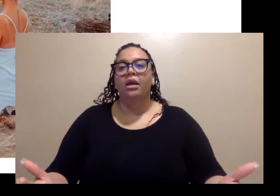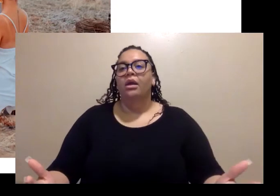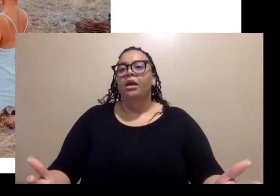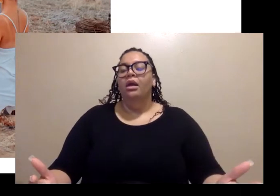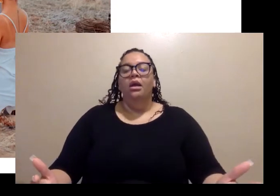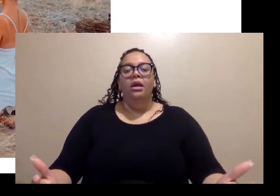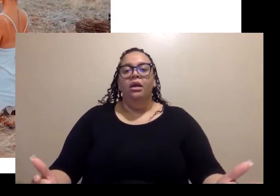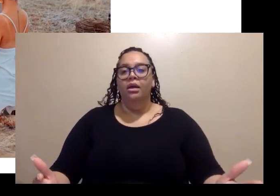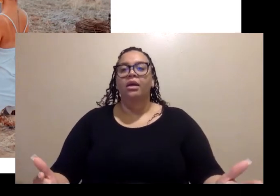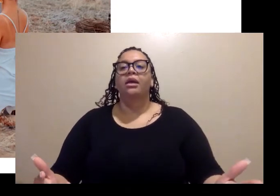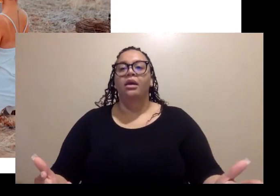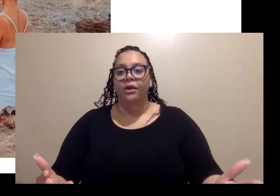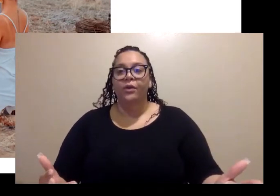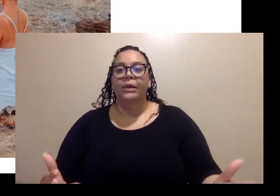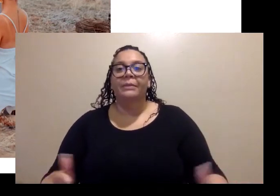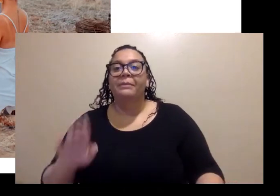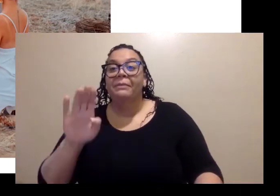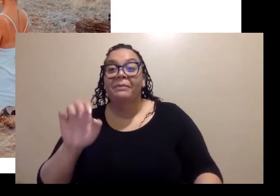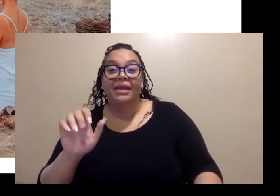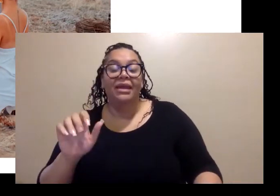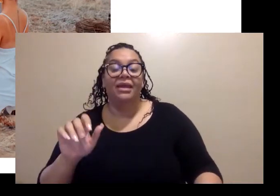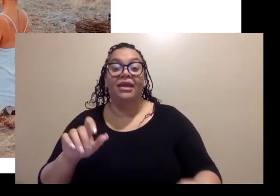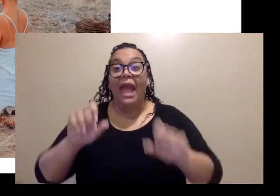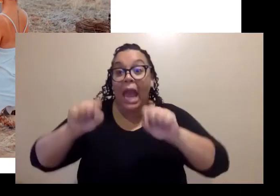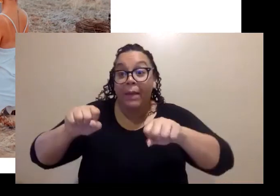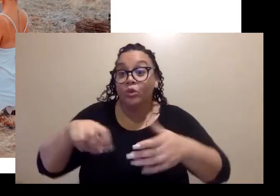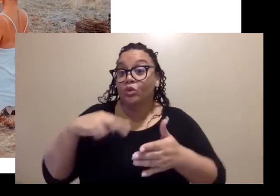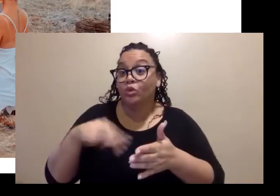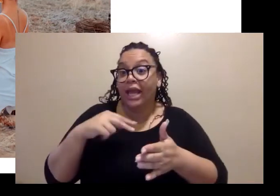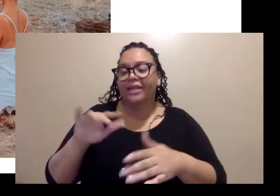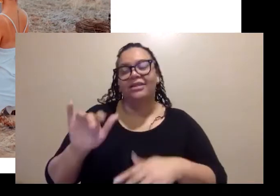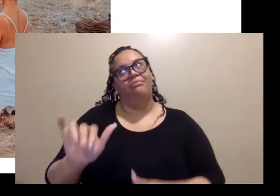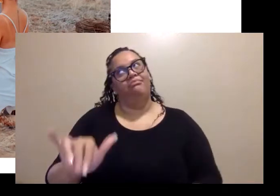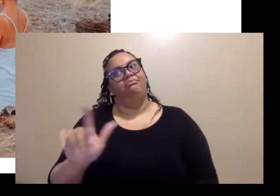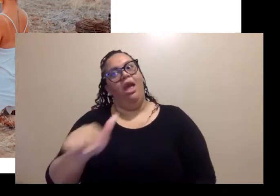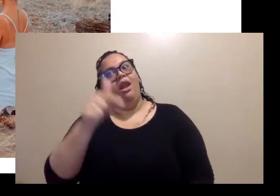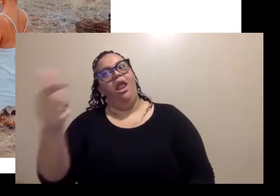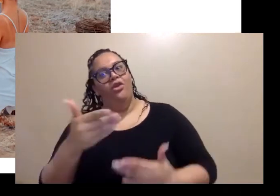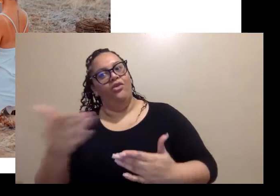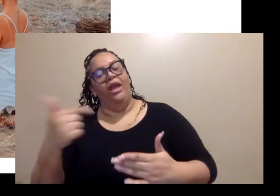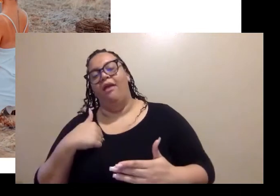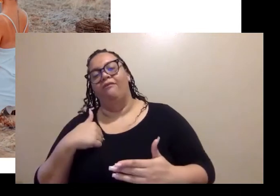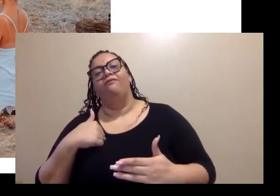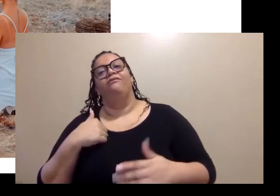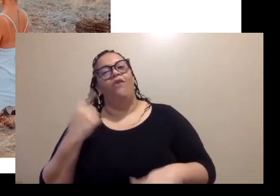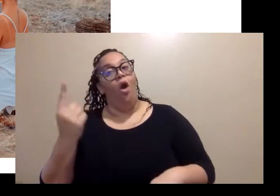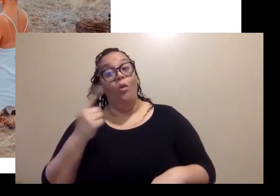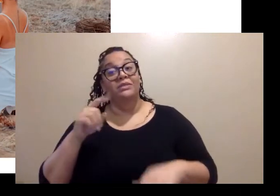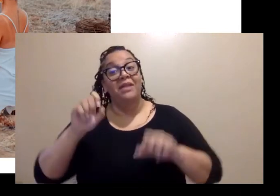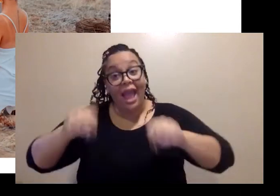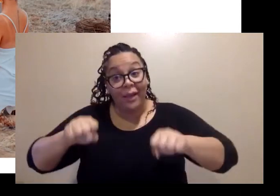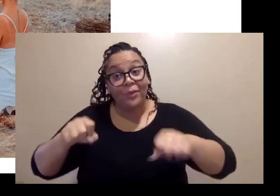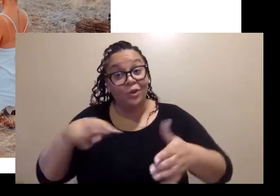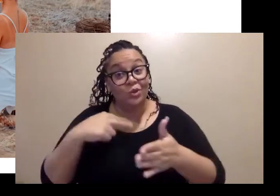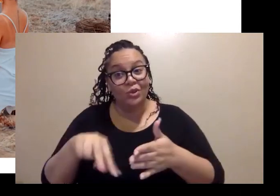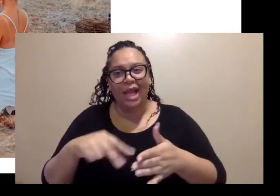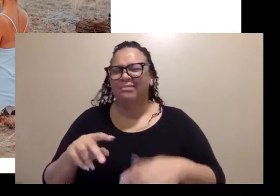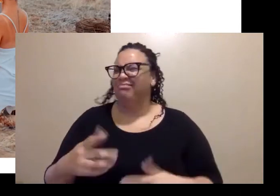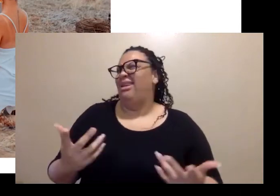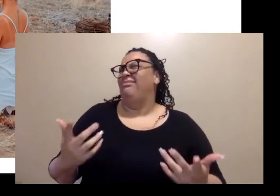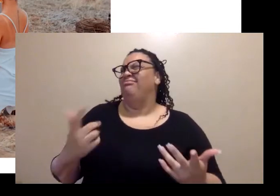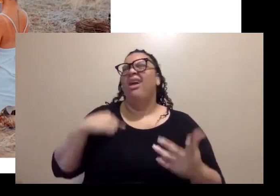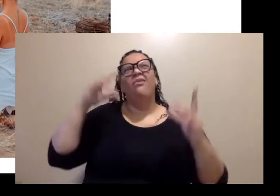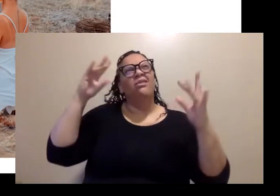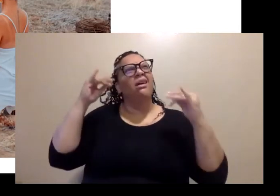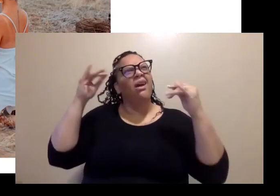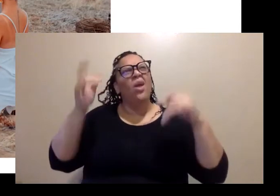to being able to dance, that's another thing that I have always been able to do. And I've always wondering, where does that come from? But I have